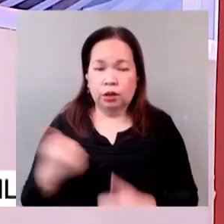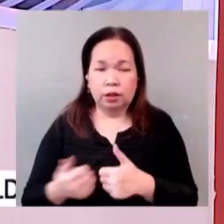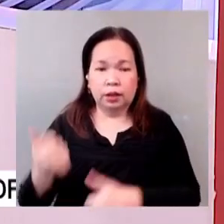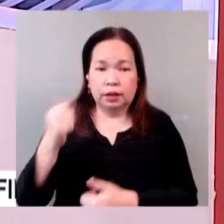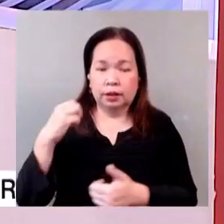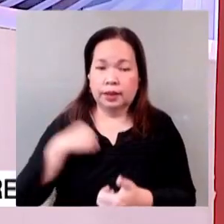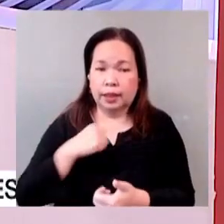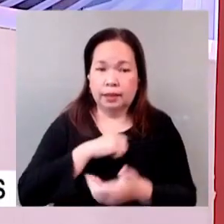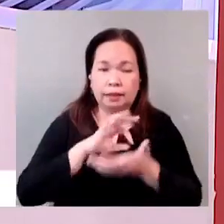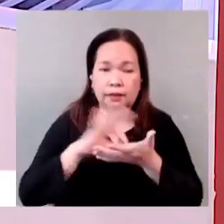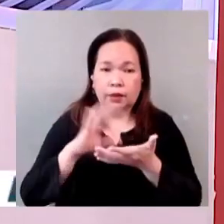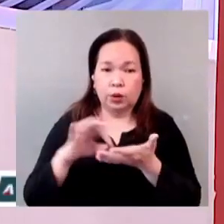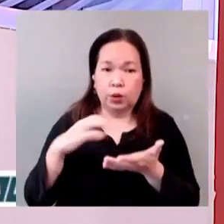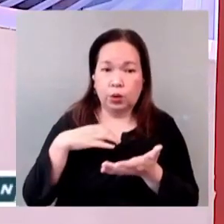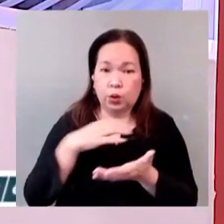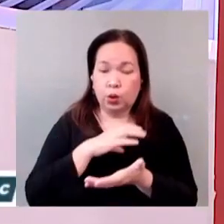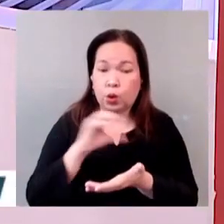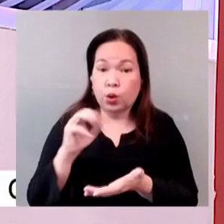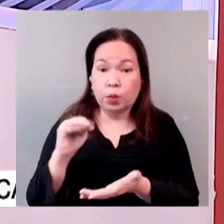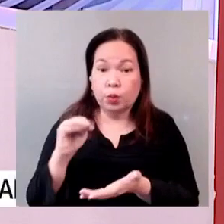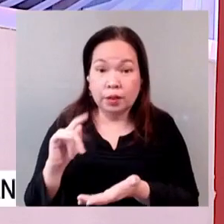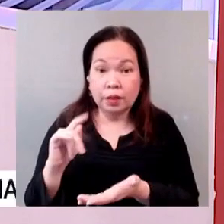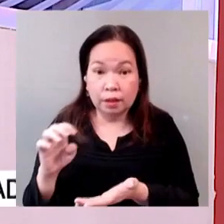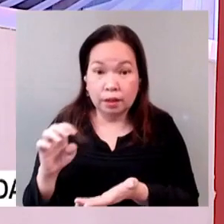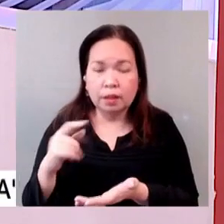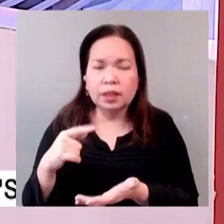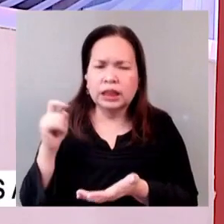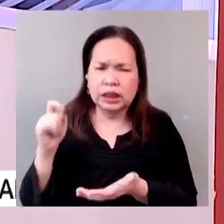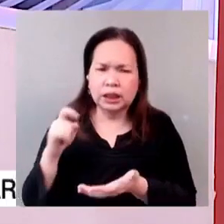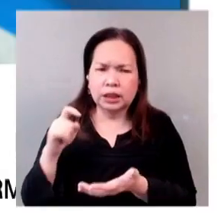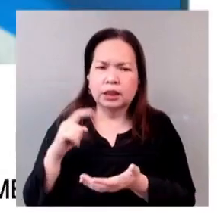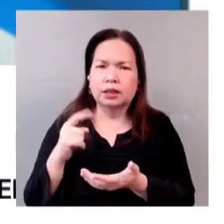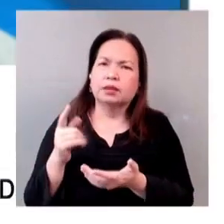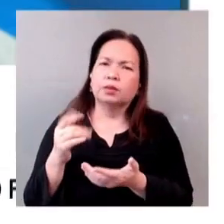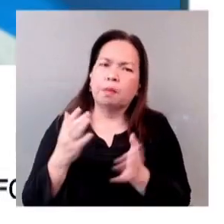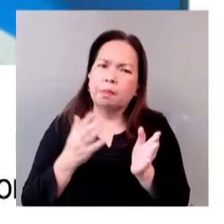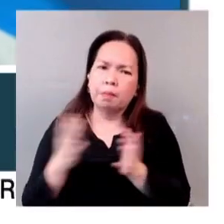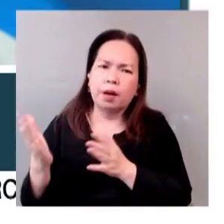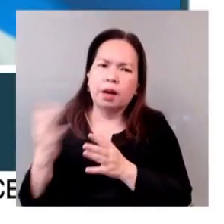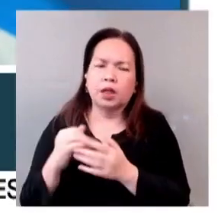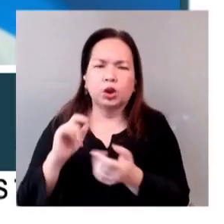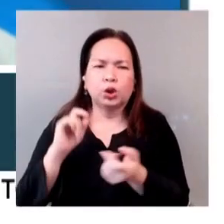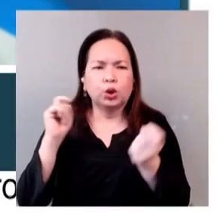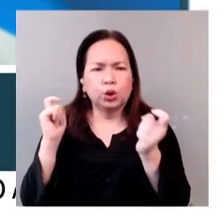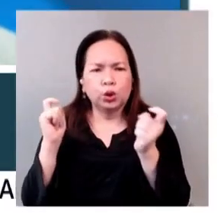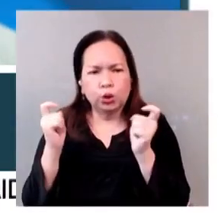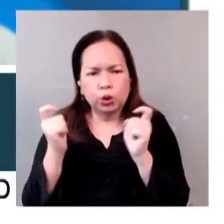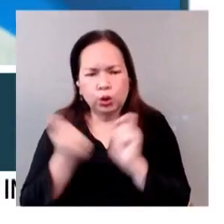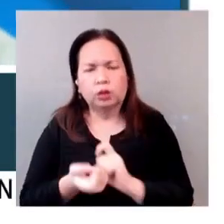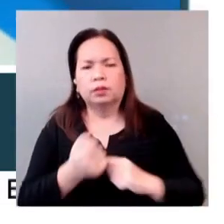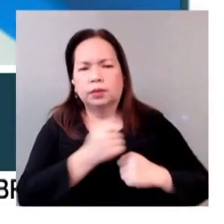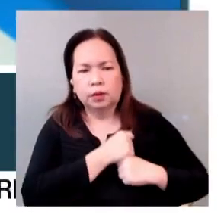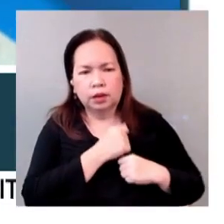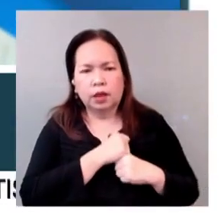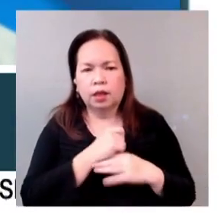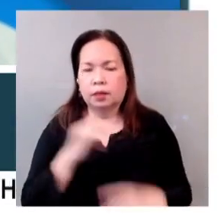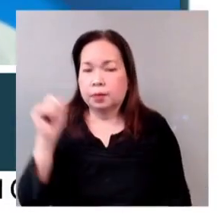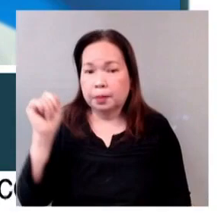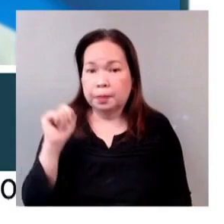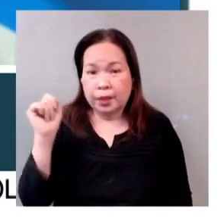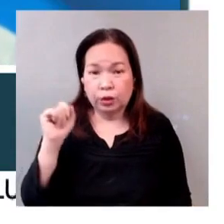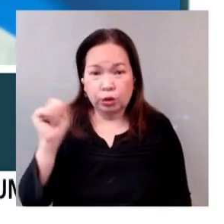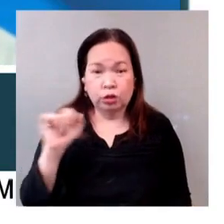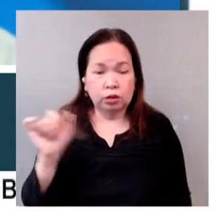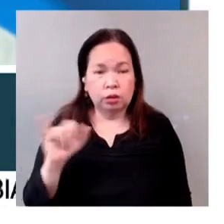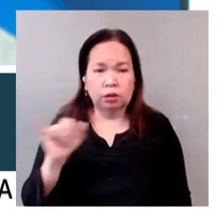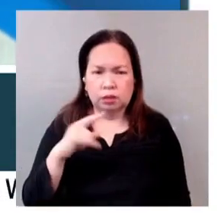a sensitive approach is needed in revamping the military and uniformed personnel pension fund. Senator Sonny Anggada admits it will be difficult